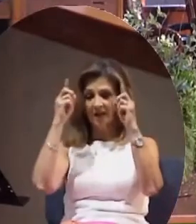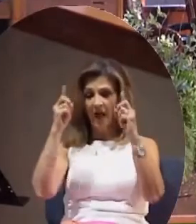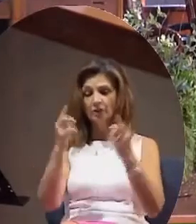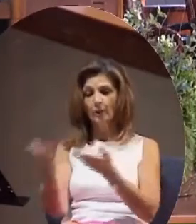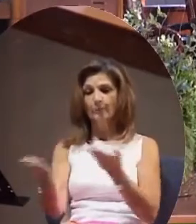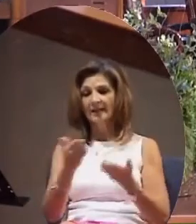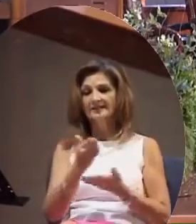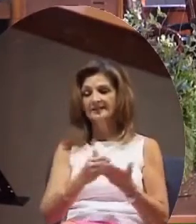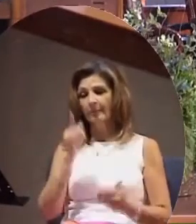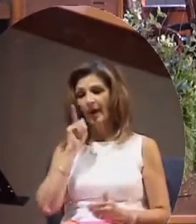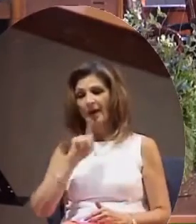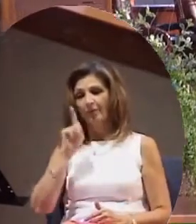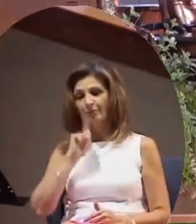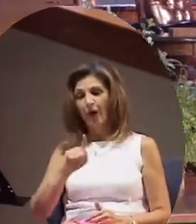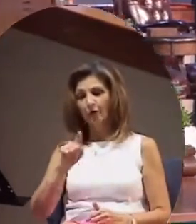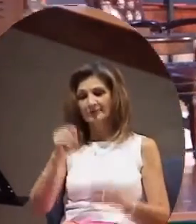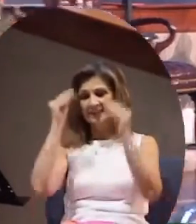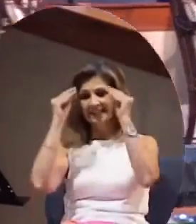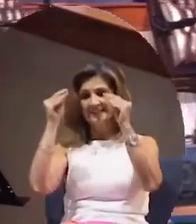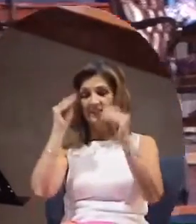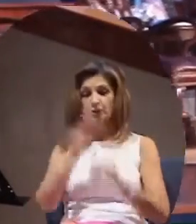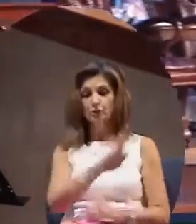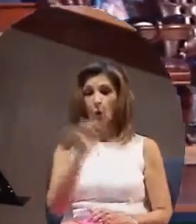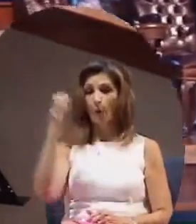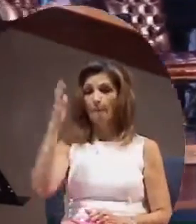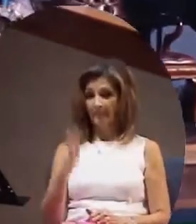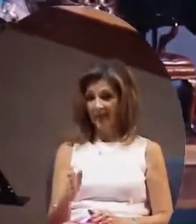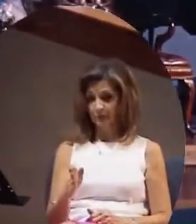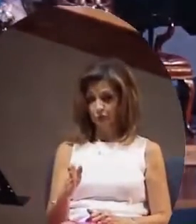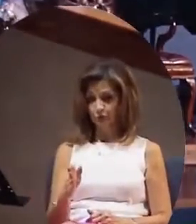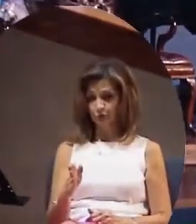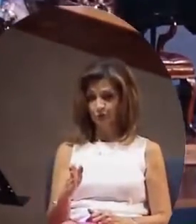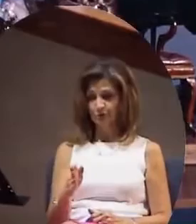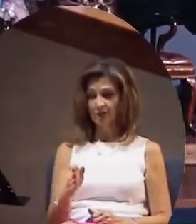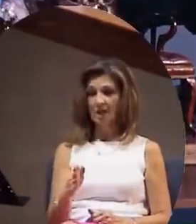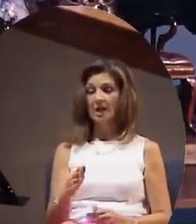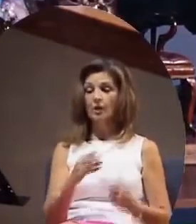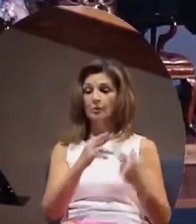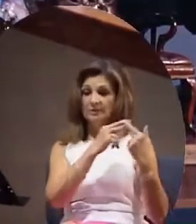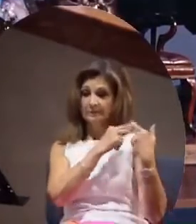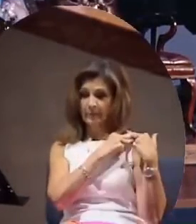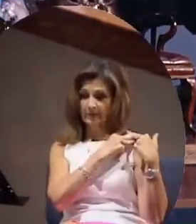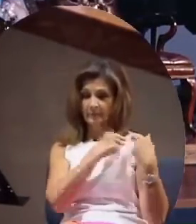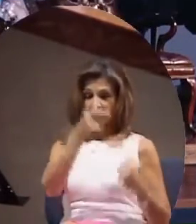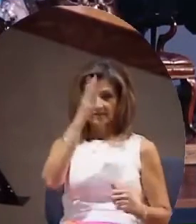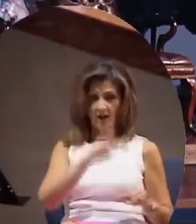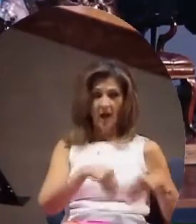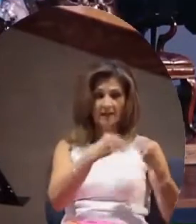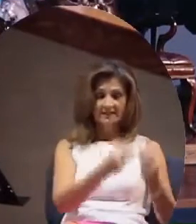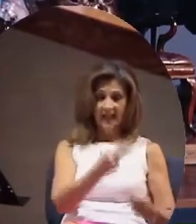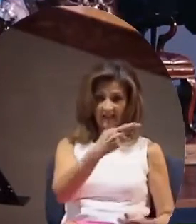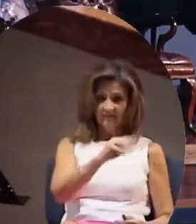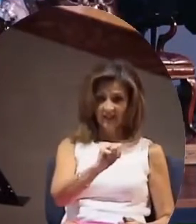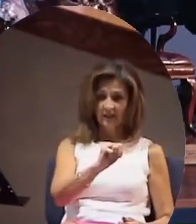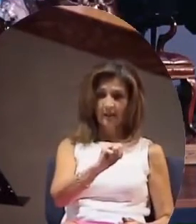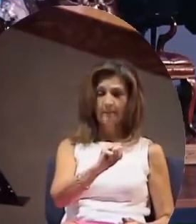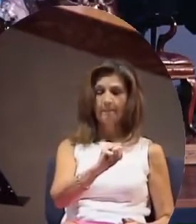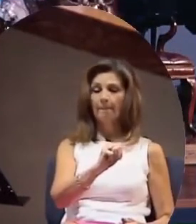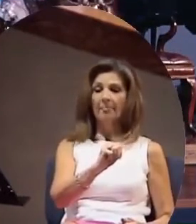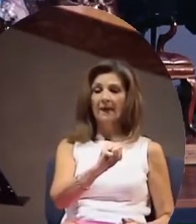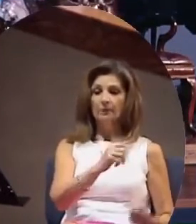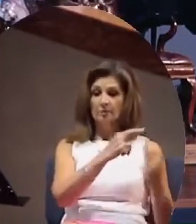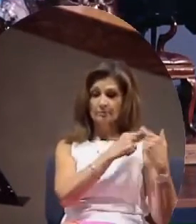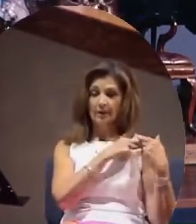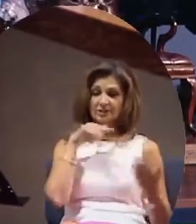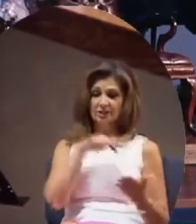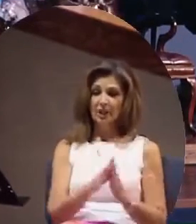some heresy doctrine. Your pastor's role, God trusts him to study the book and mark that line